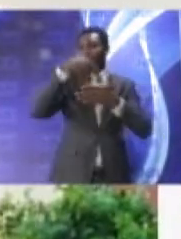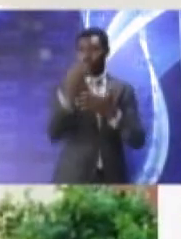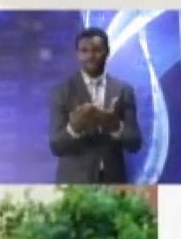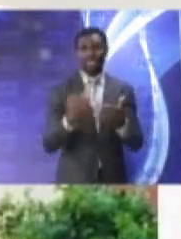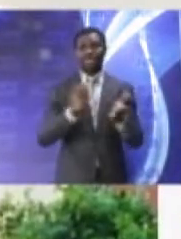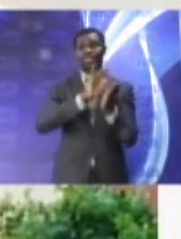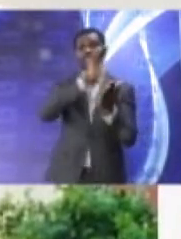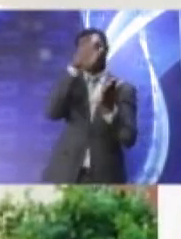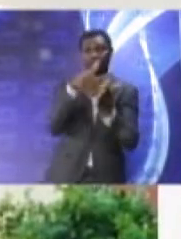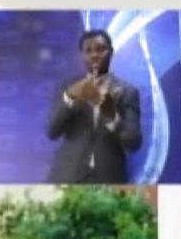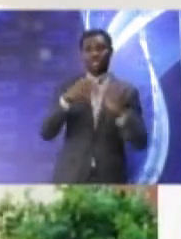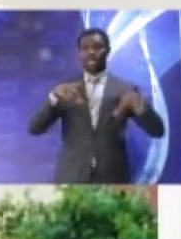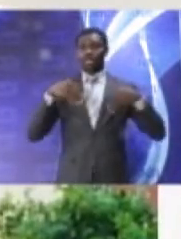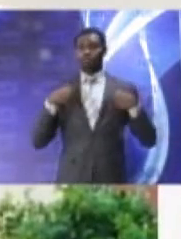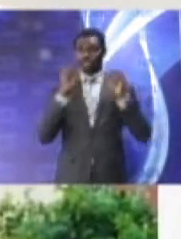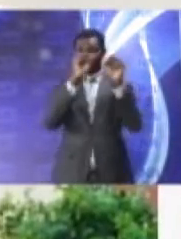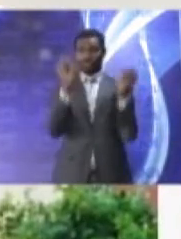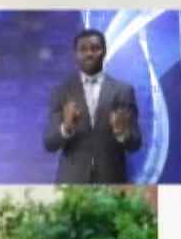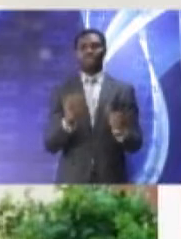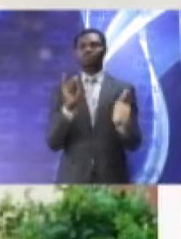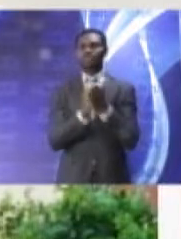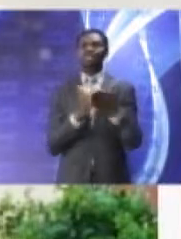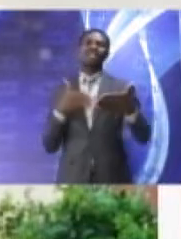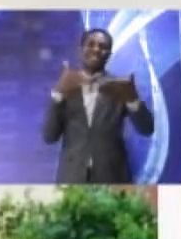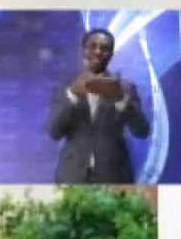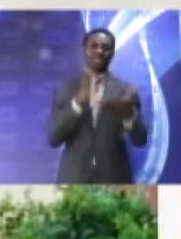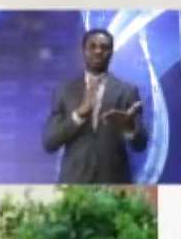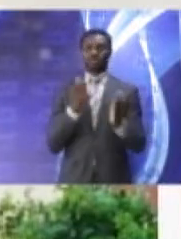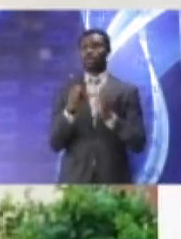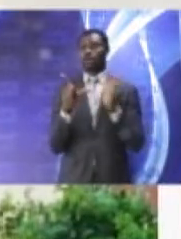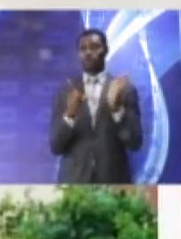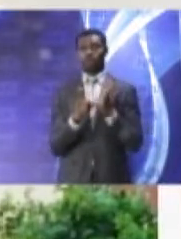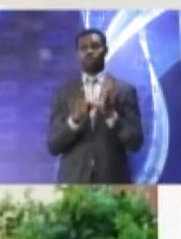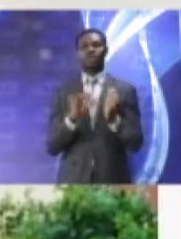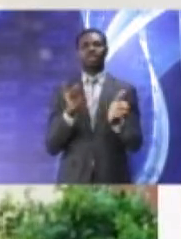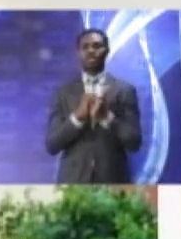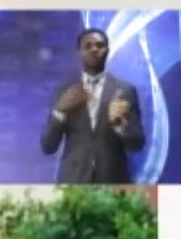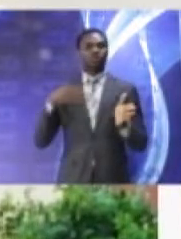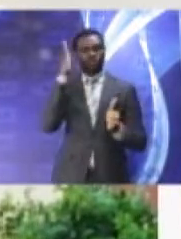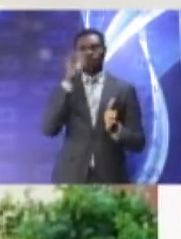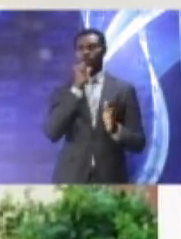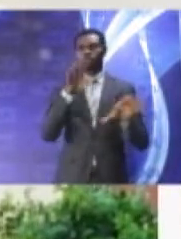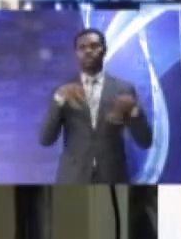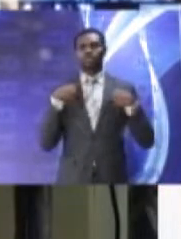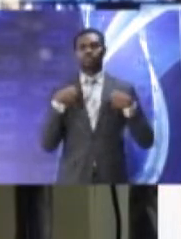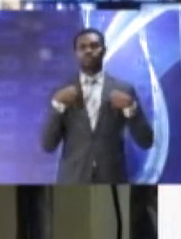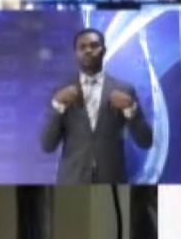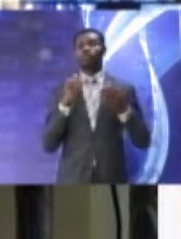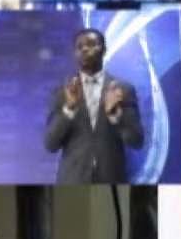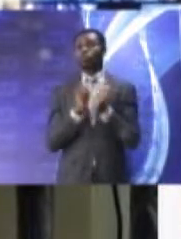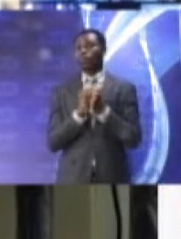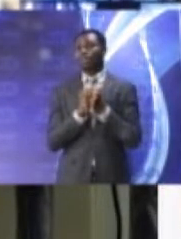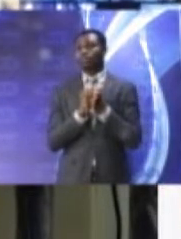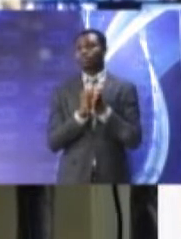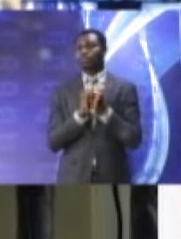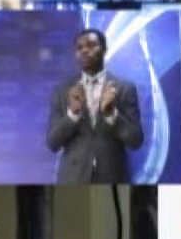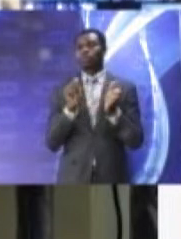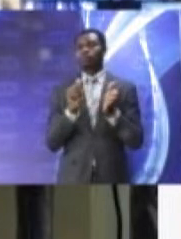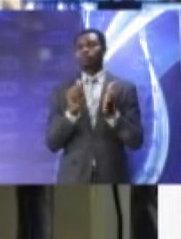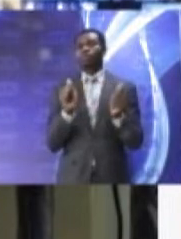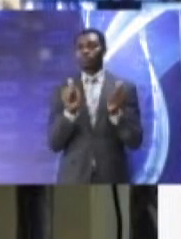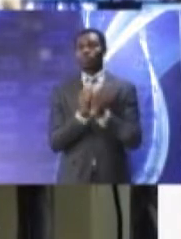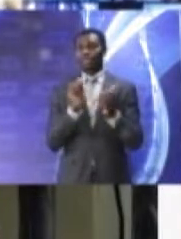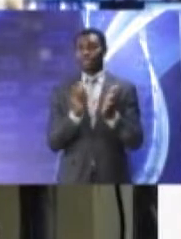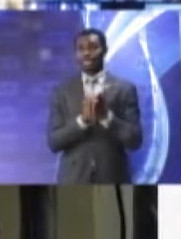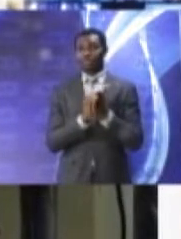systems are endangering our system and confusing our candidates. With the pronouncement of the 2020 UTME